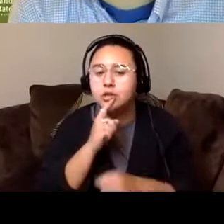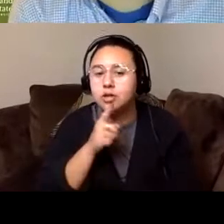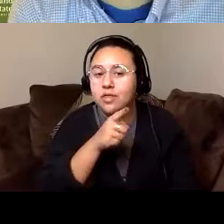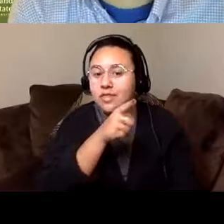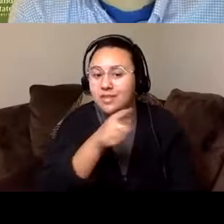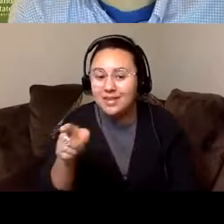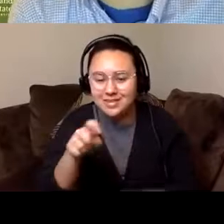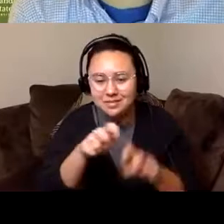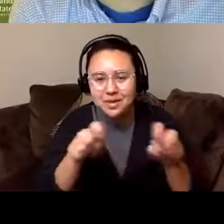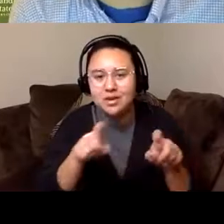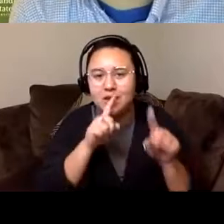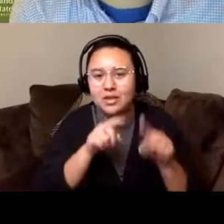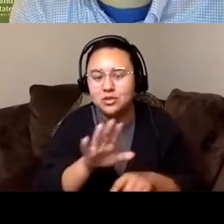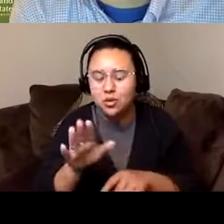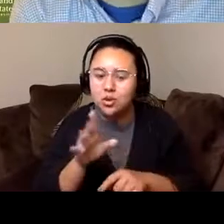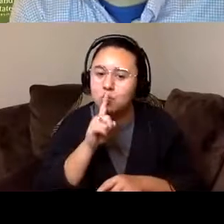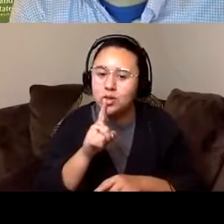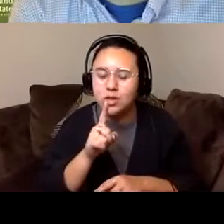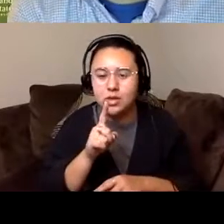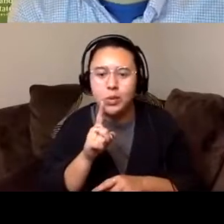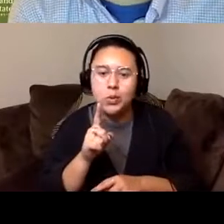burning questions on this topic.